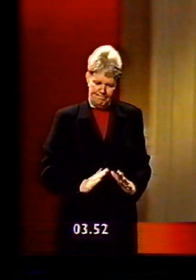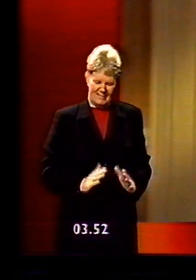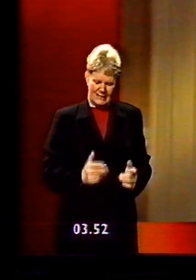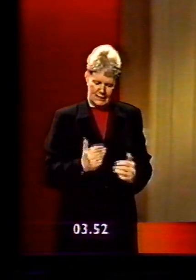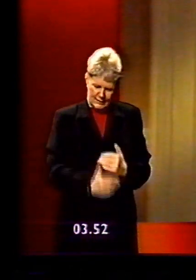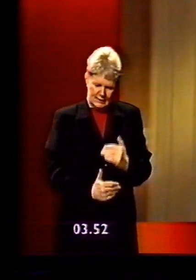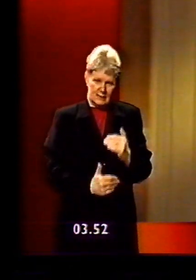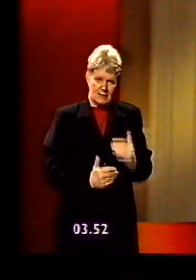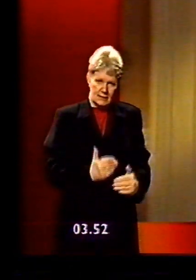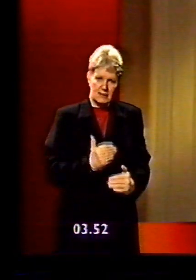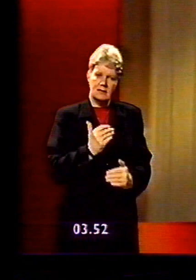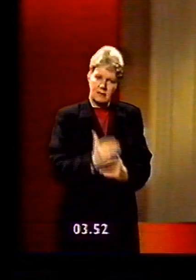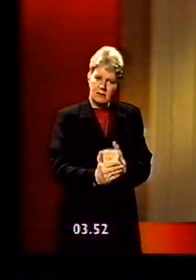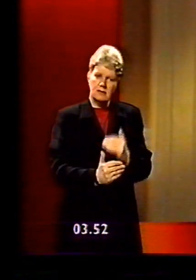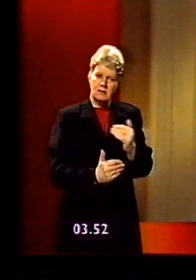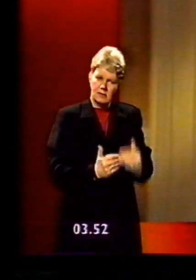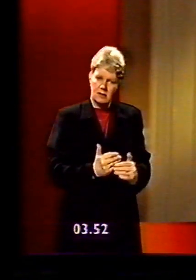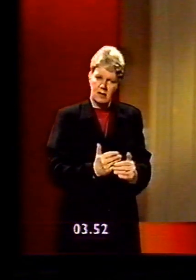if